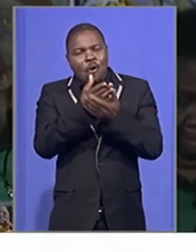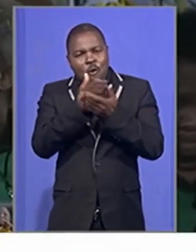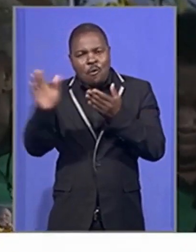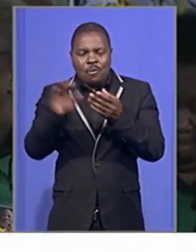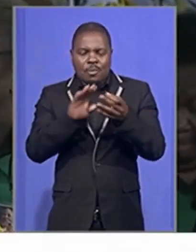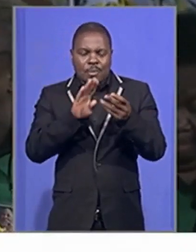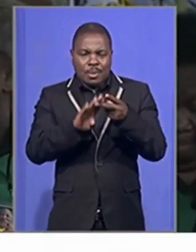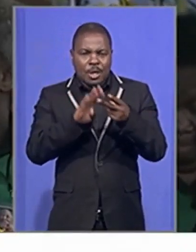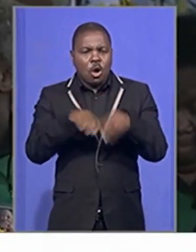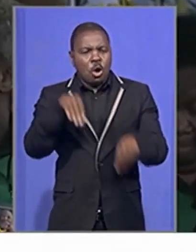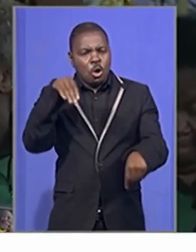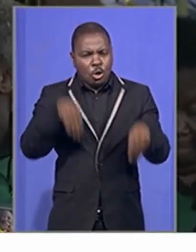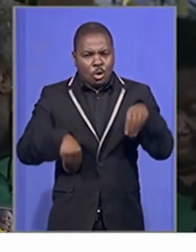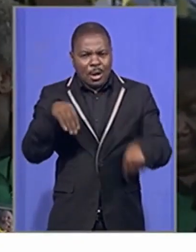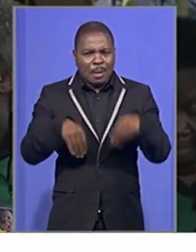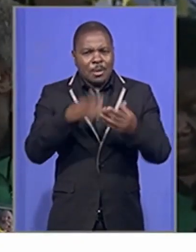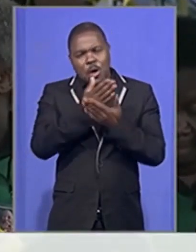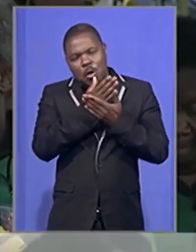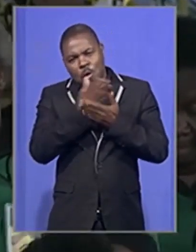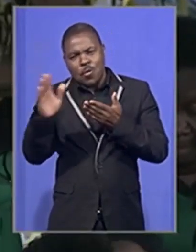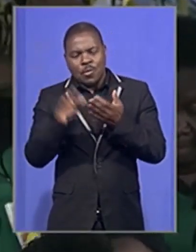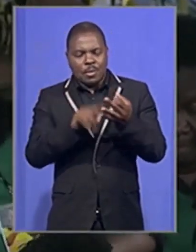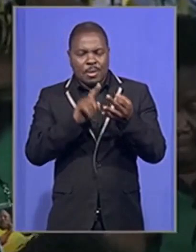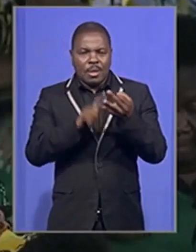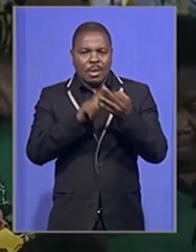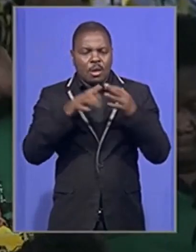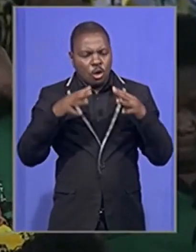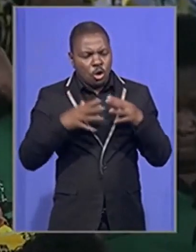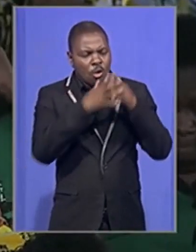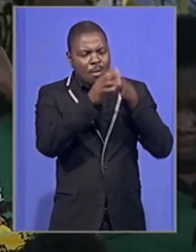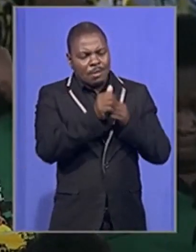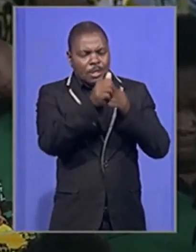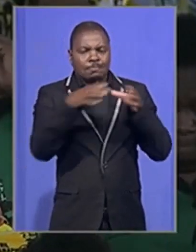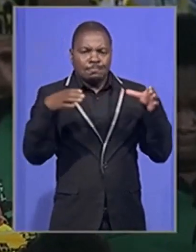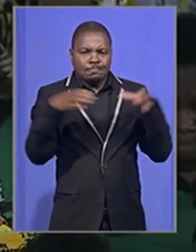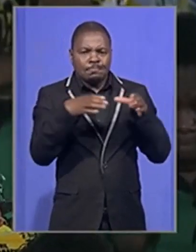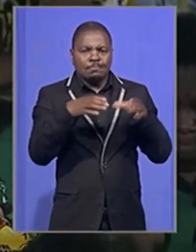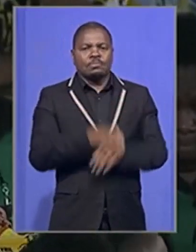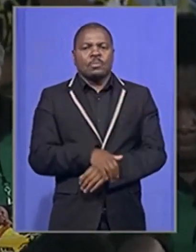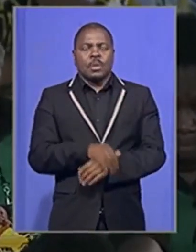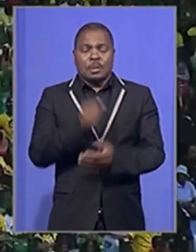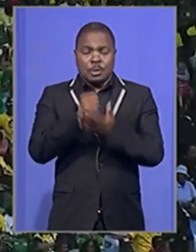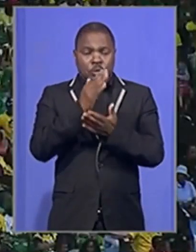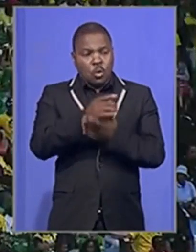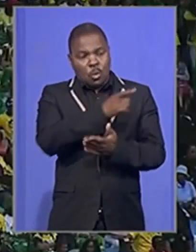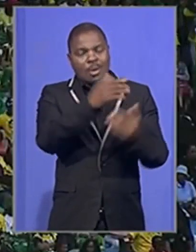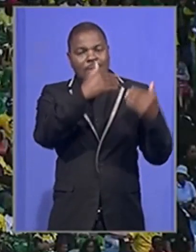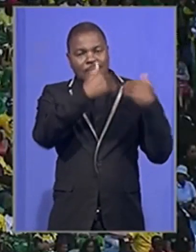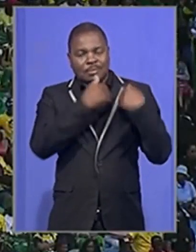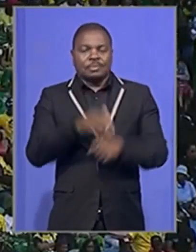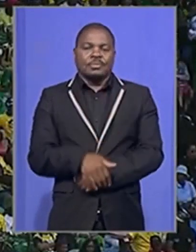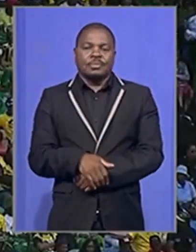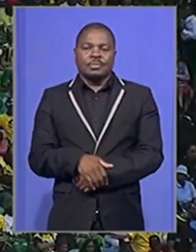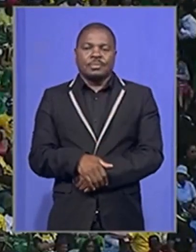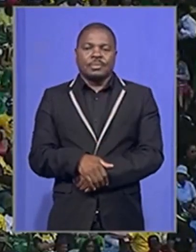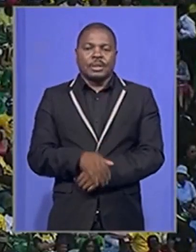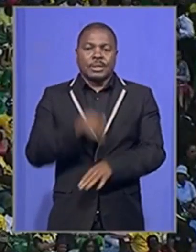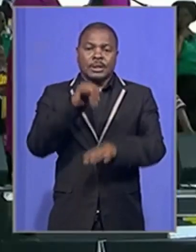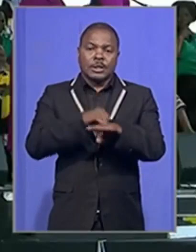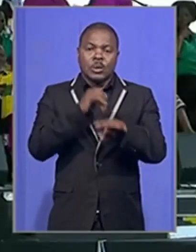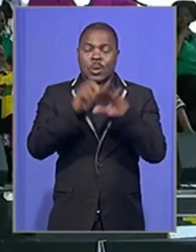down on corruption and build in collective leadership and make sure that they account. Puo yena ya